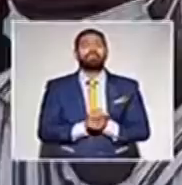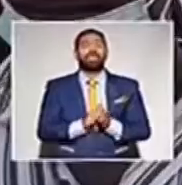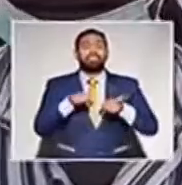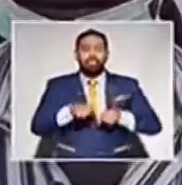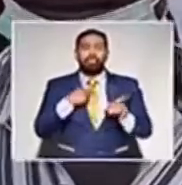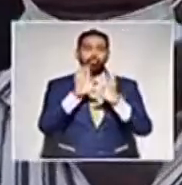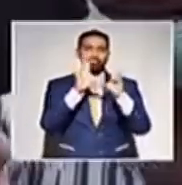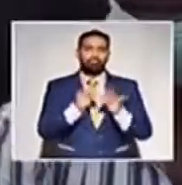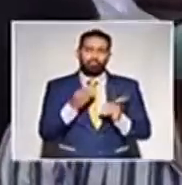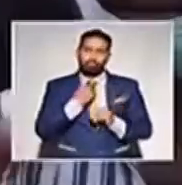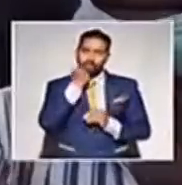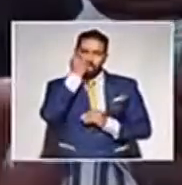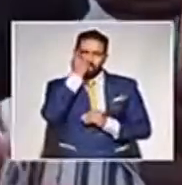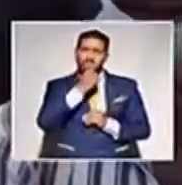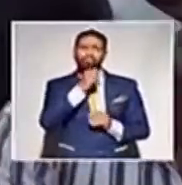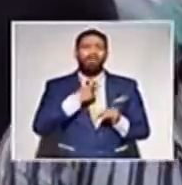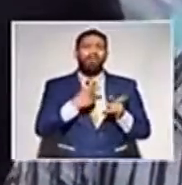differences.